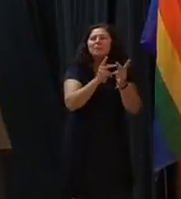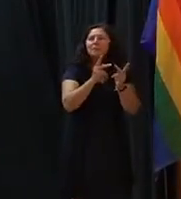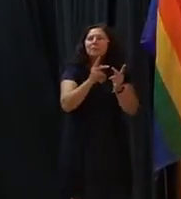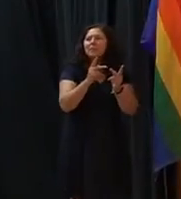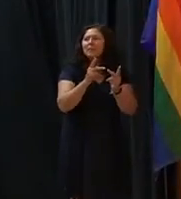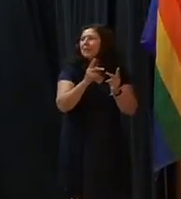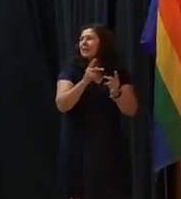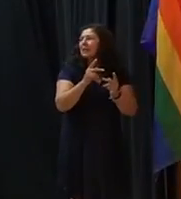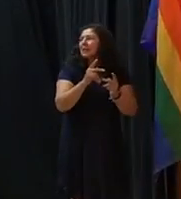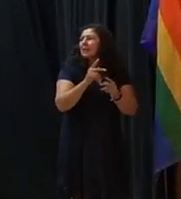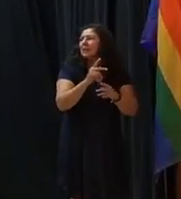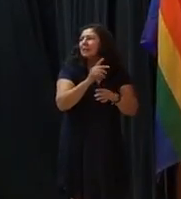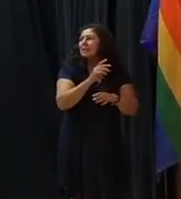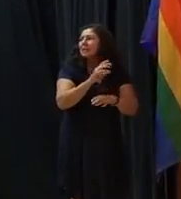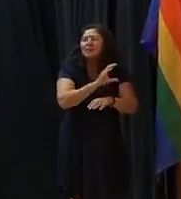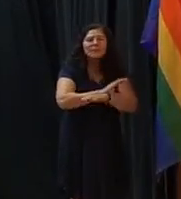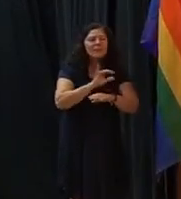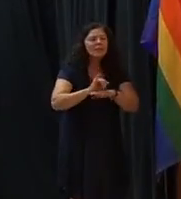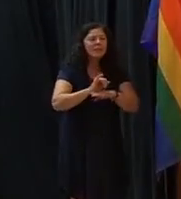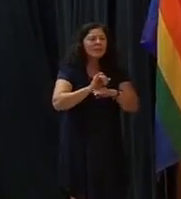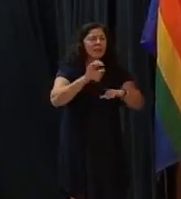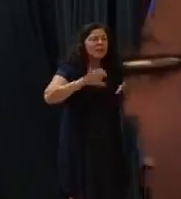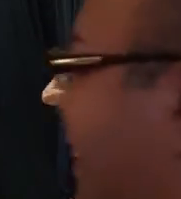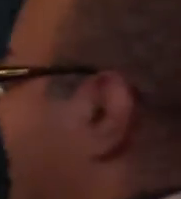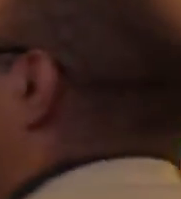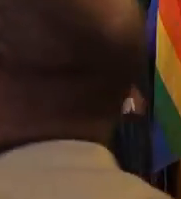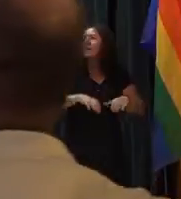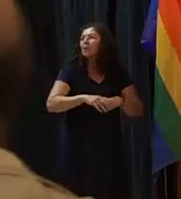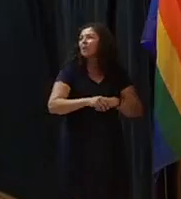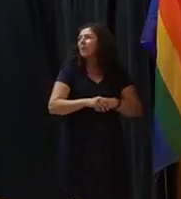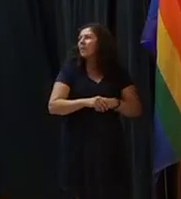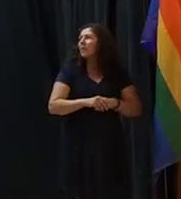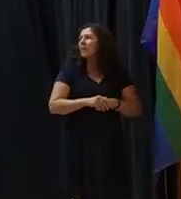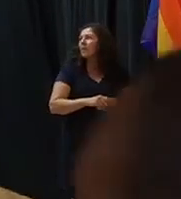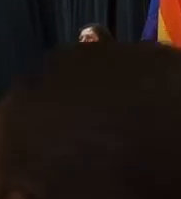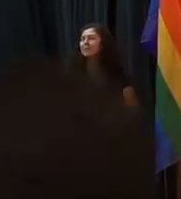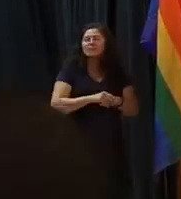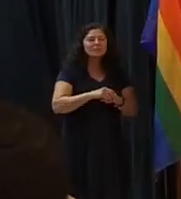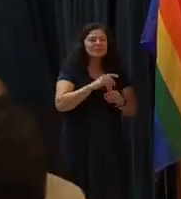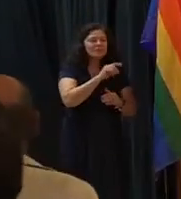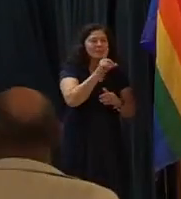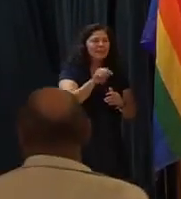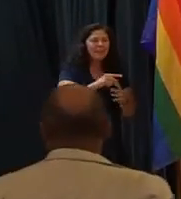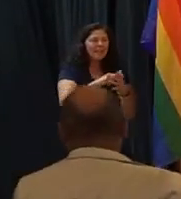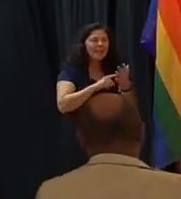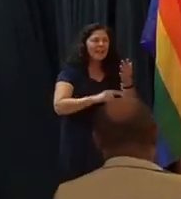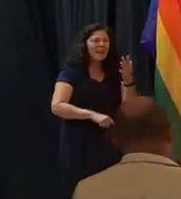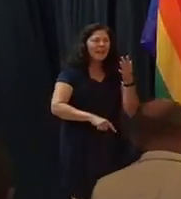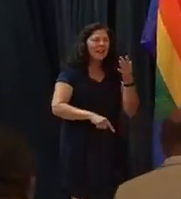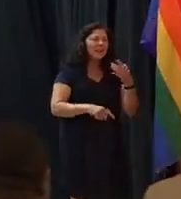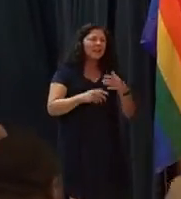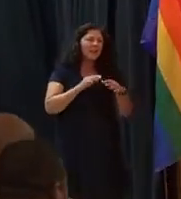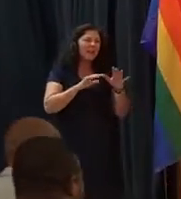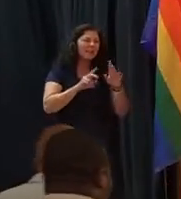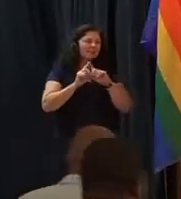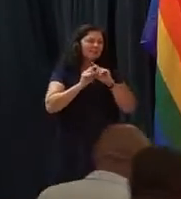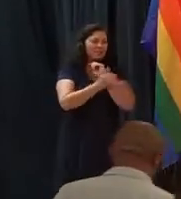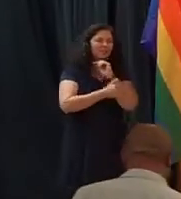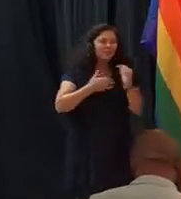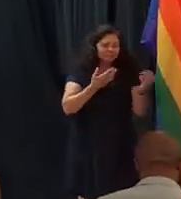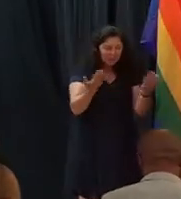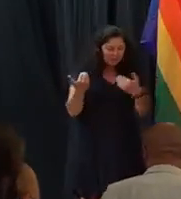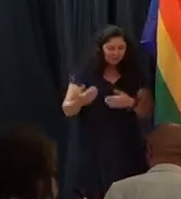from Cabo Verde, Democratic Republic of Congo, Cote, Guyana, Rwanda, Haiti, India, Italy, Kazakhstan, Mexico, Mozambique, Nepal,